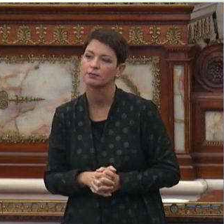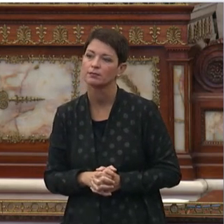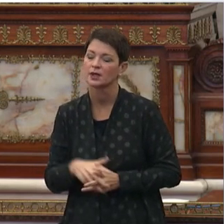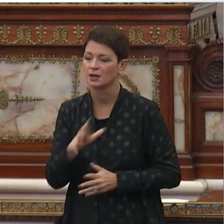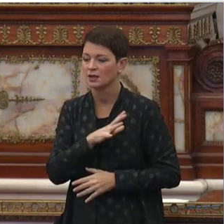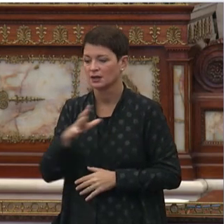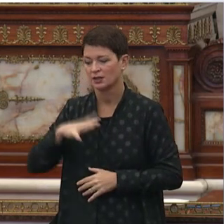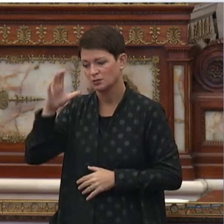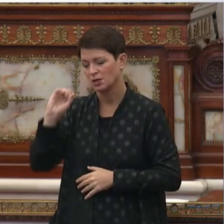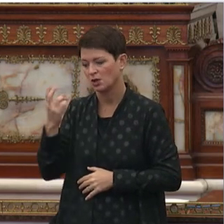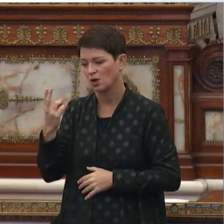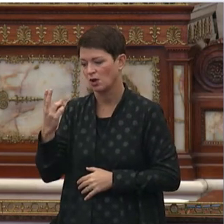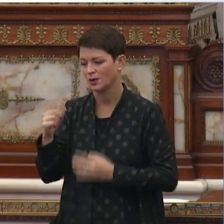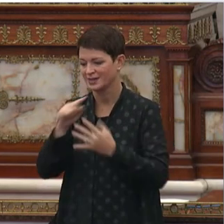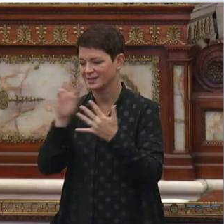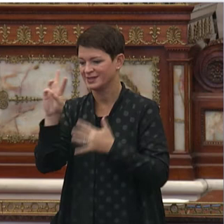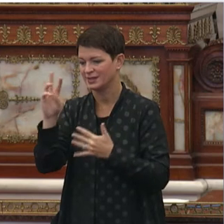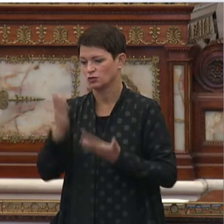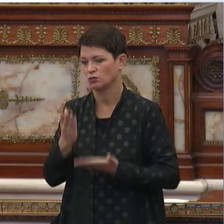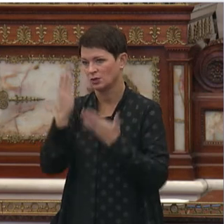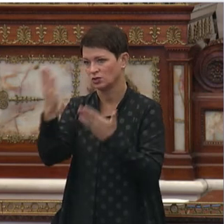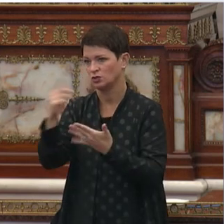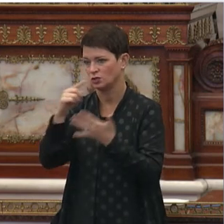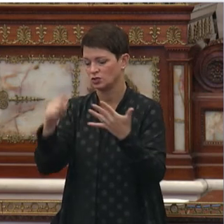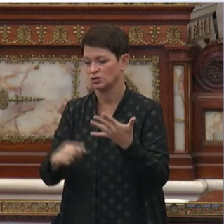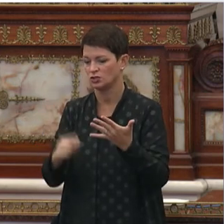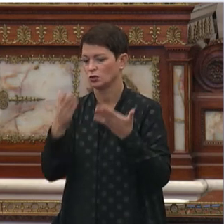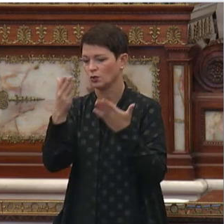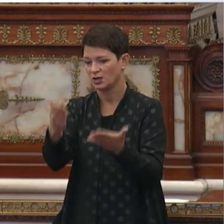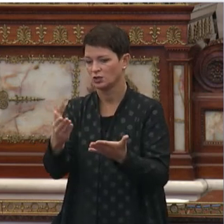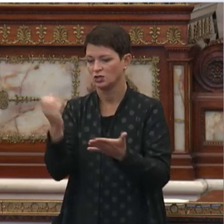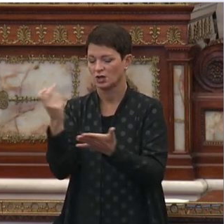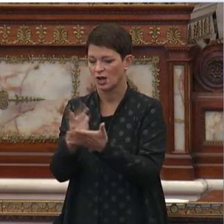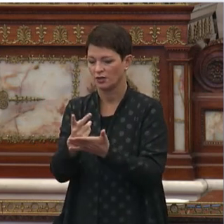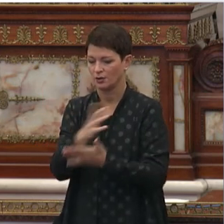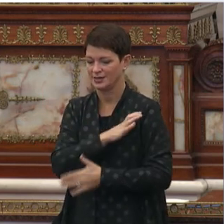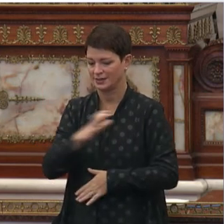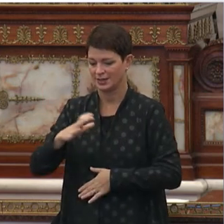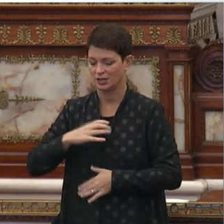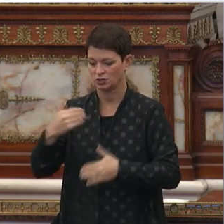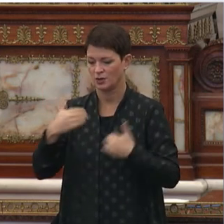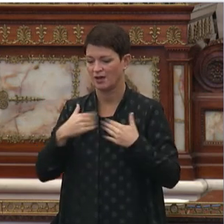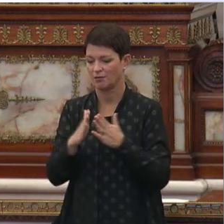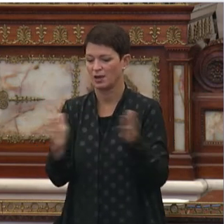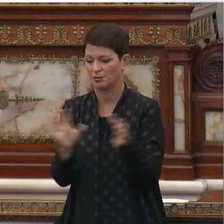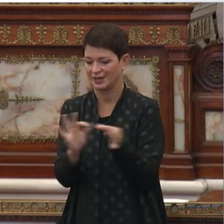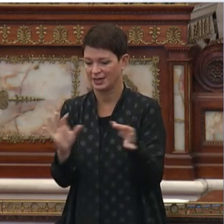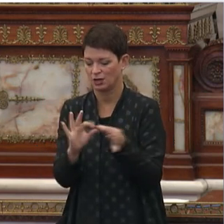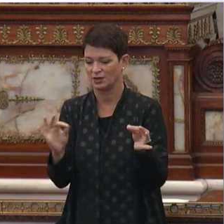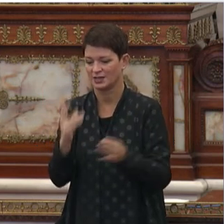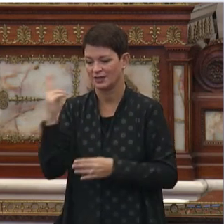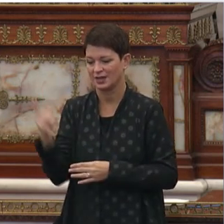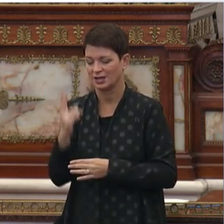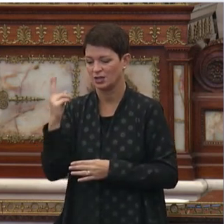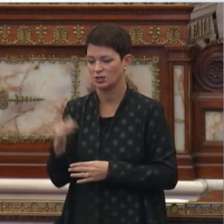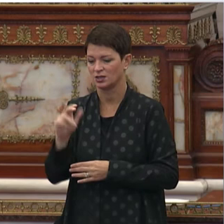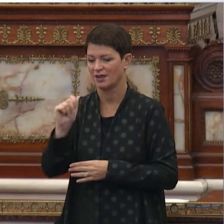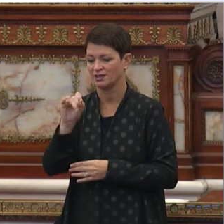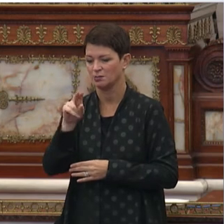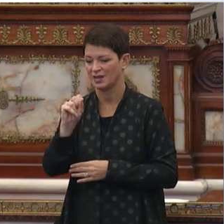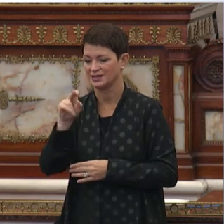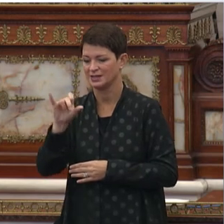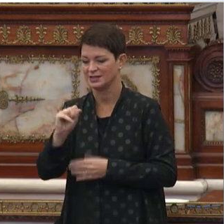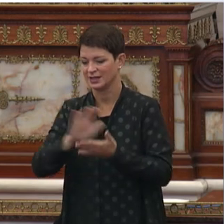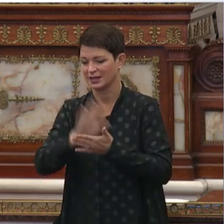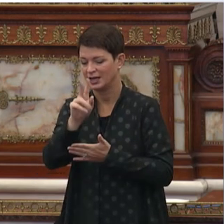Councilman O offers six resolutions, entitled a resolution authorizing council to hold public hearings on the history of asbestos cleanup